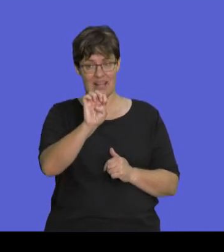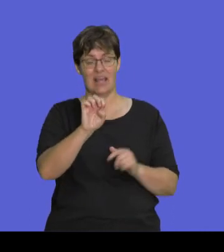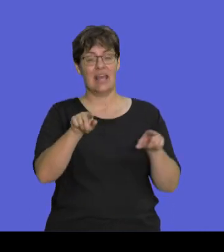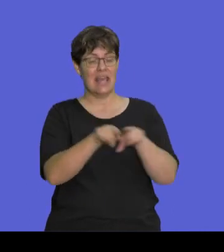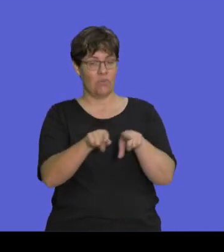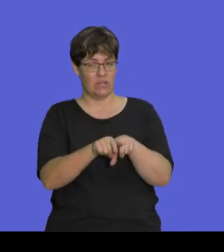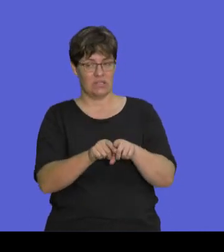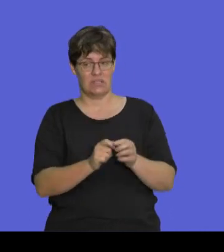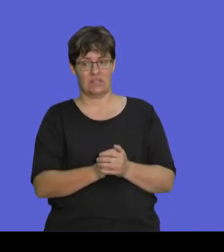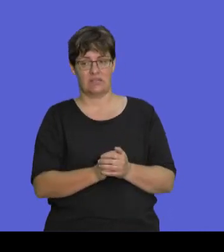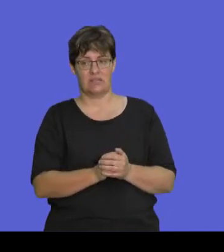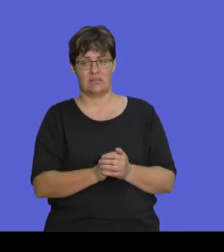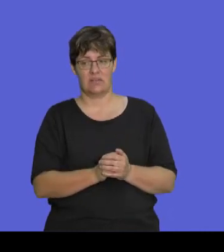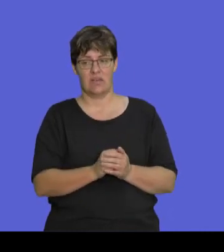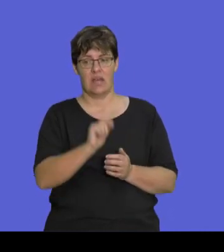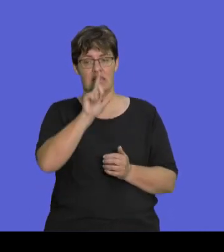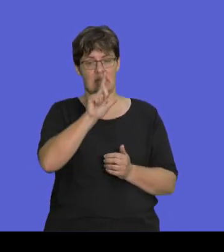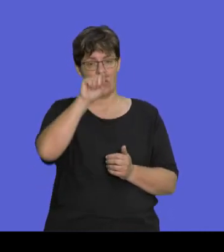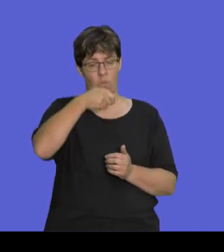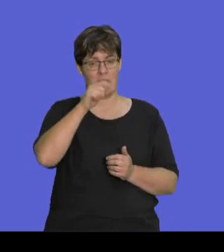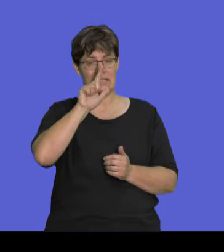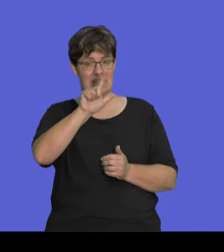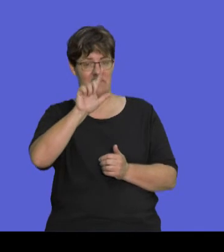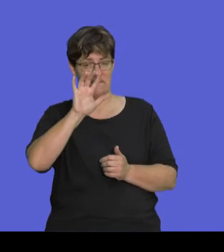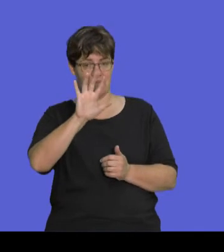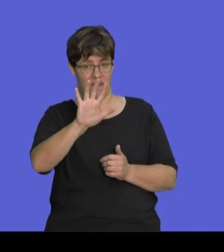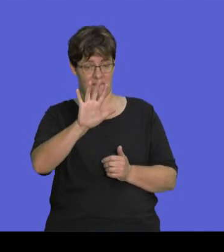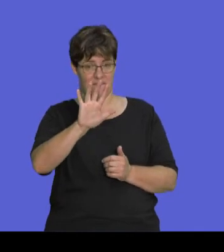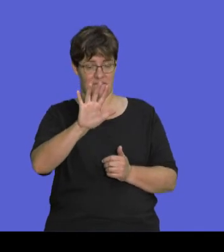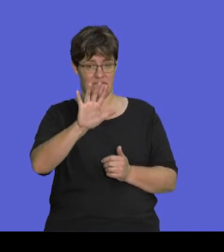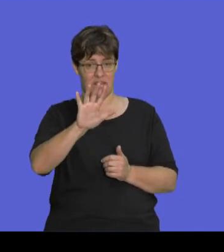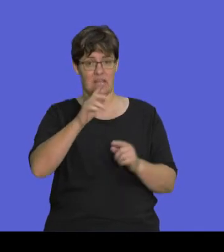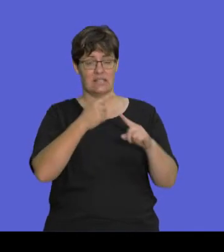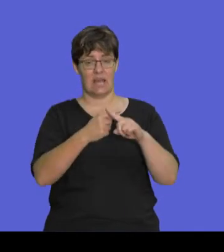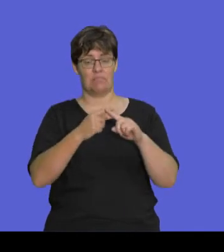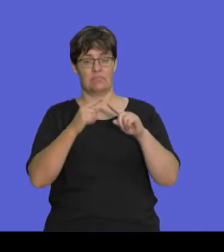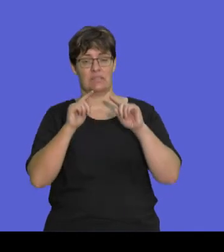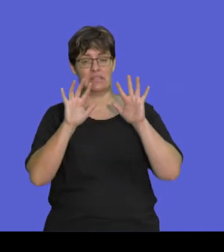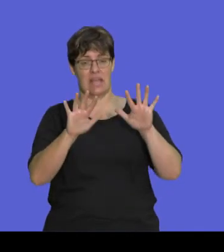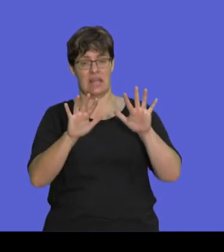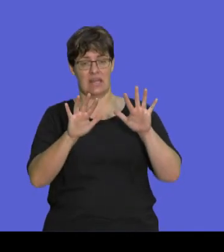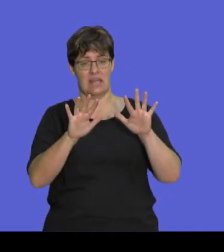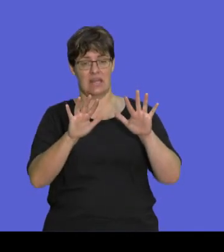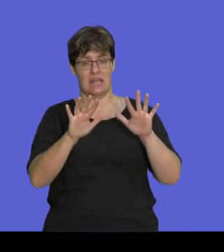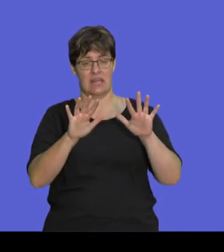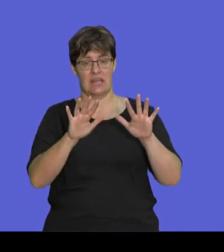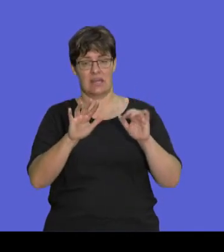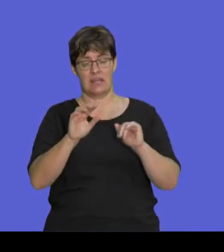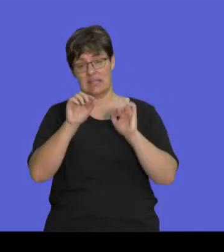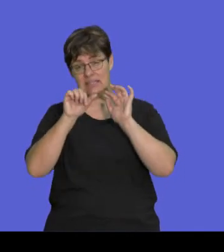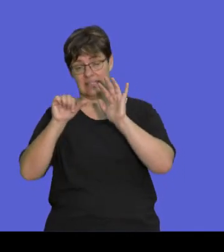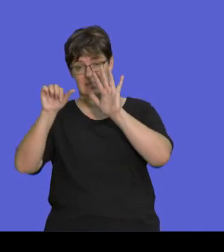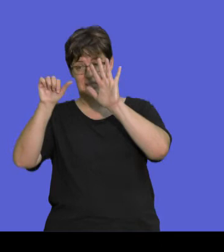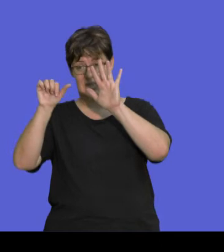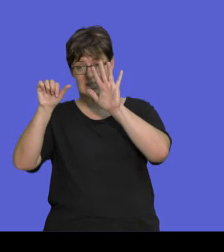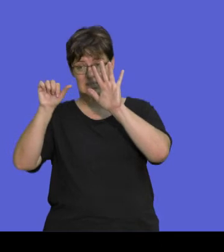actually equals to 3,75 times 10 exponent 1, 2, 3, 4,